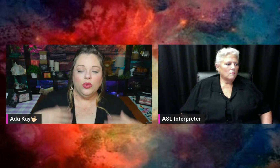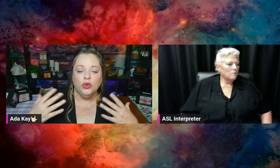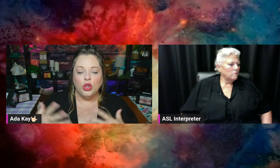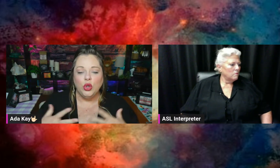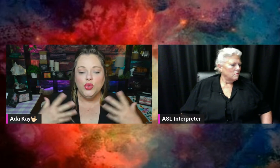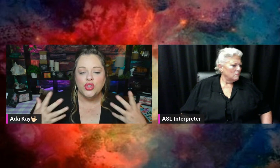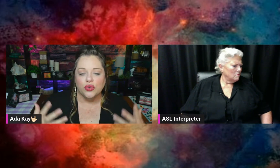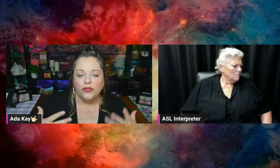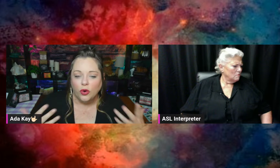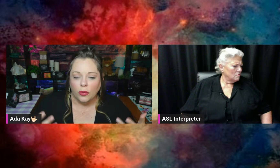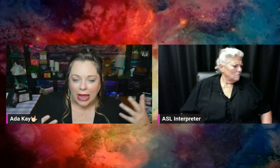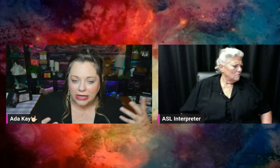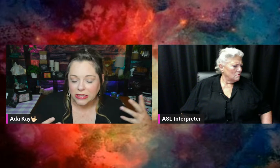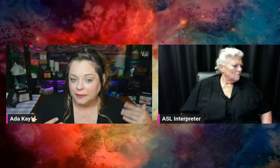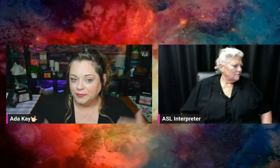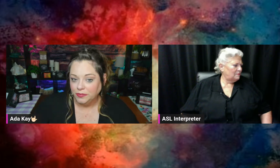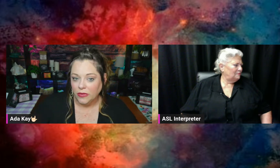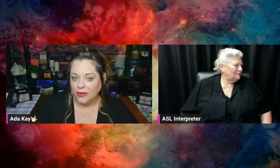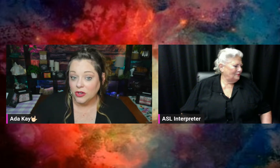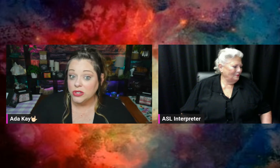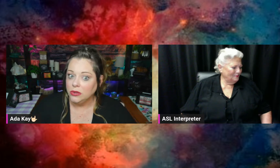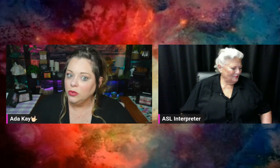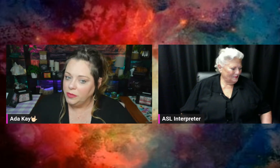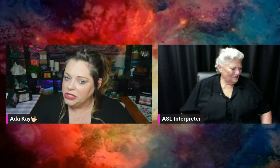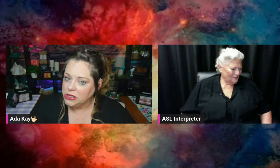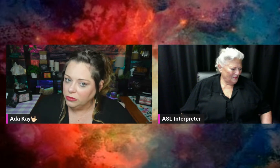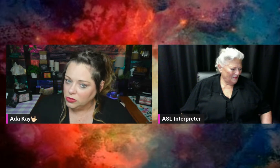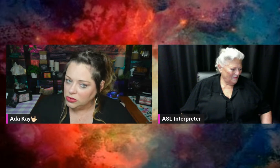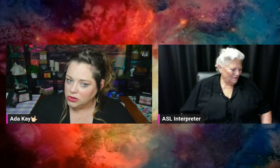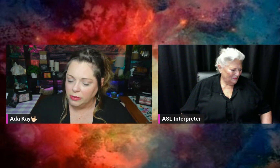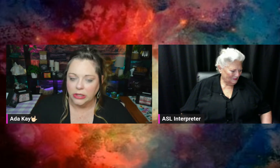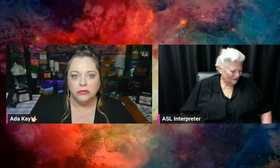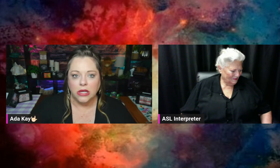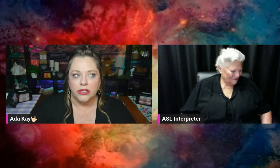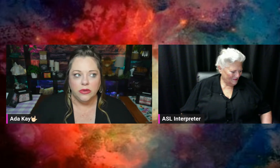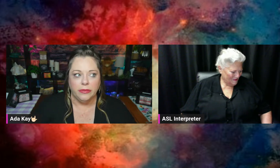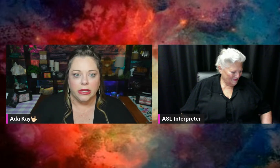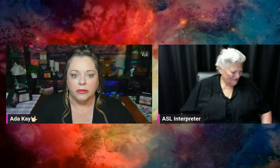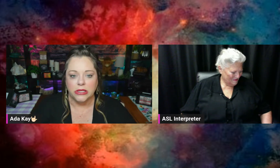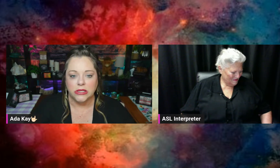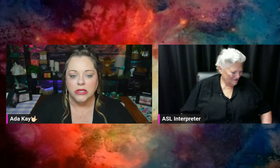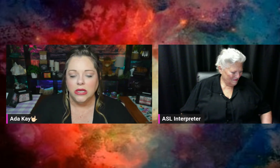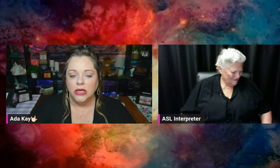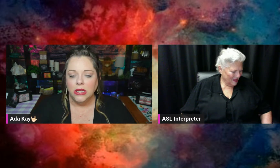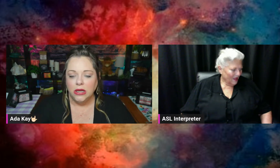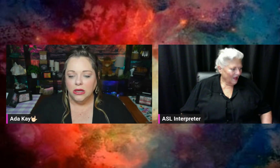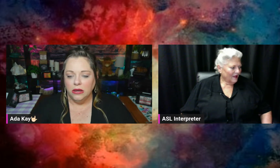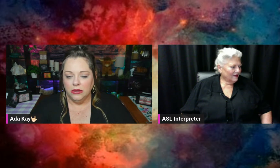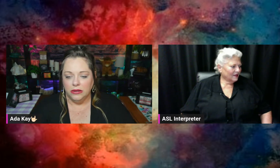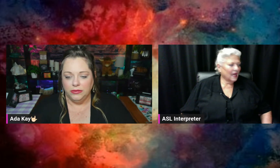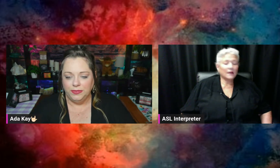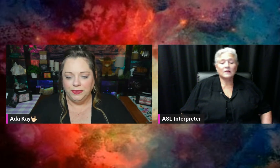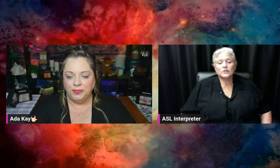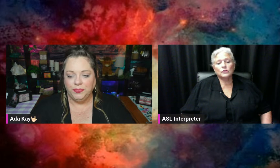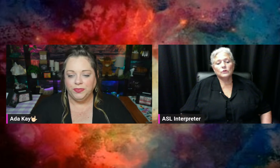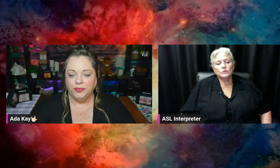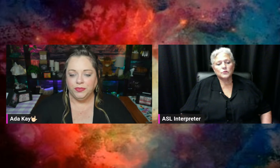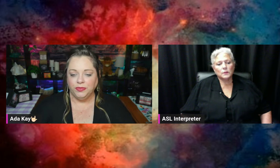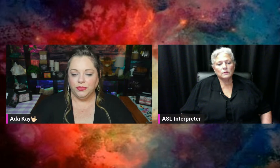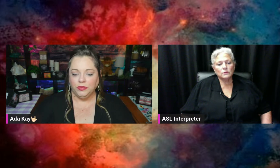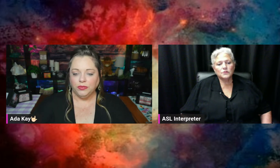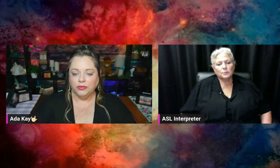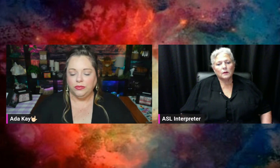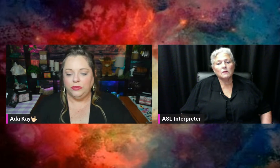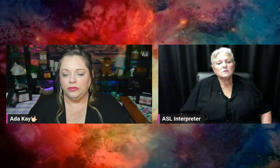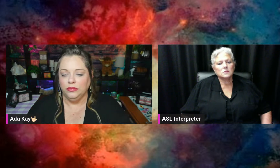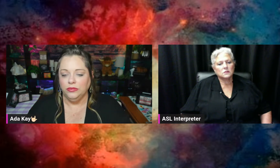little more looser format. There still will be some rules. I mean, I do have my limits. Can't get too loose,